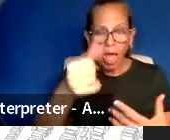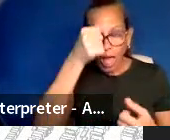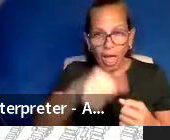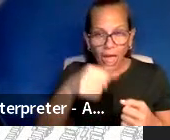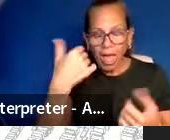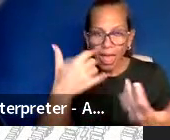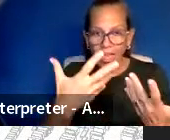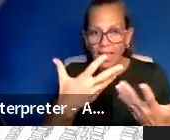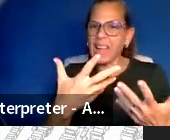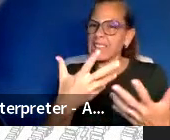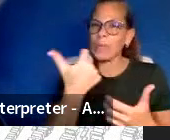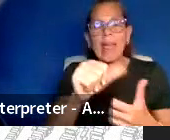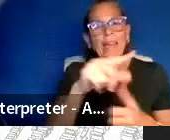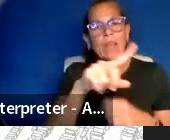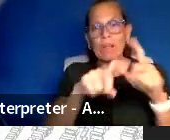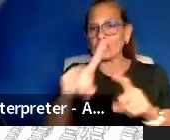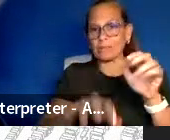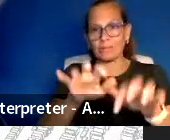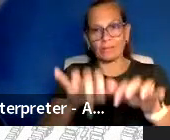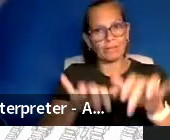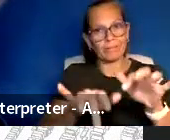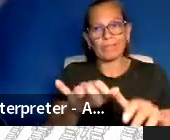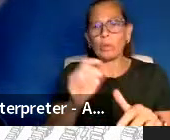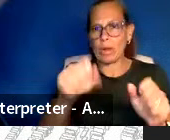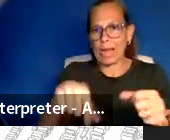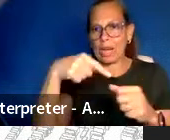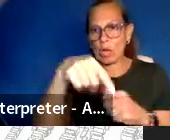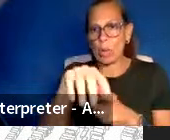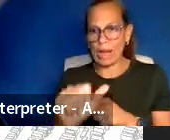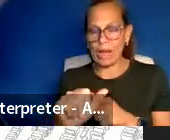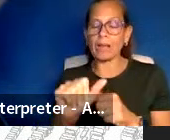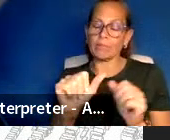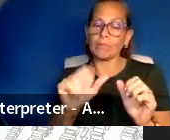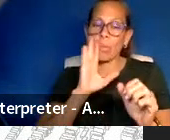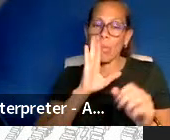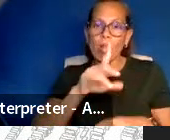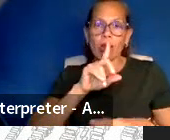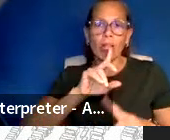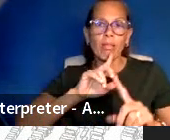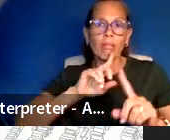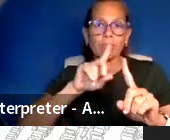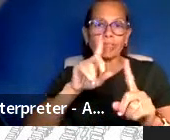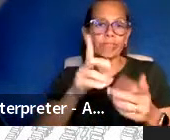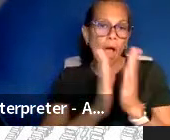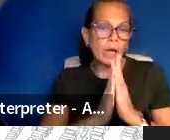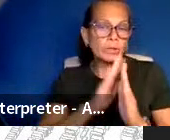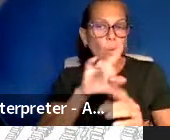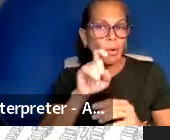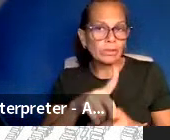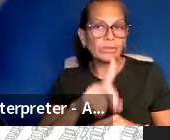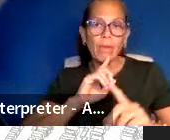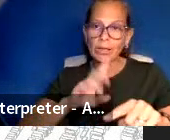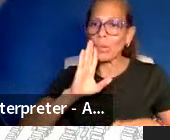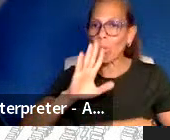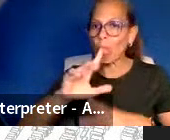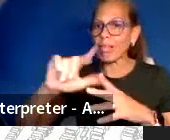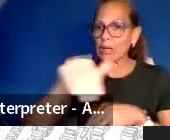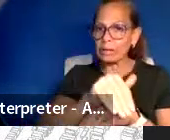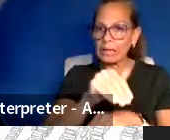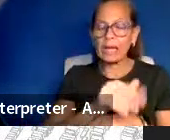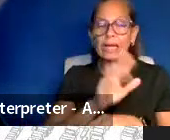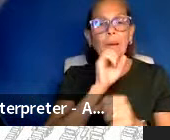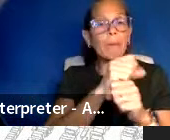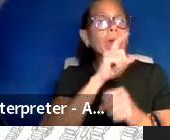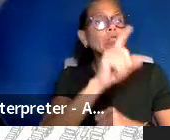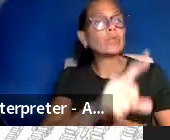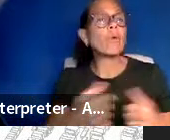your written questions using the Zoom Q&A feature. We'll get back to those later tonight, and also We'll make sure